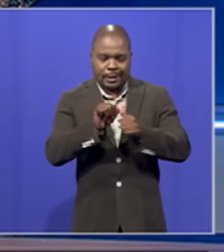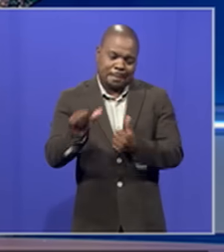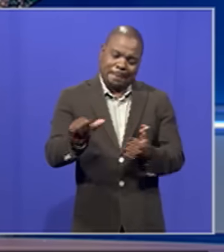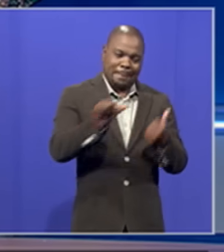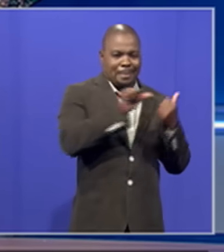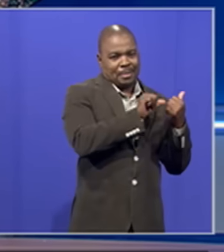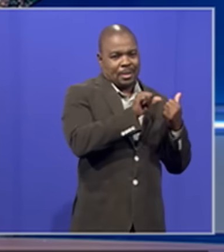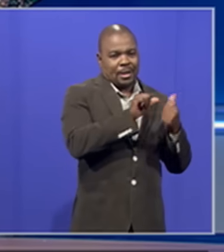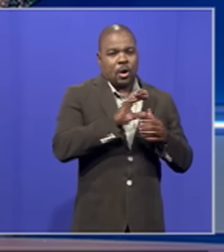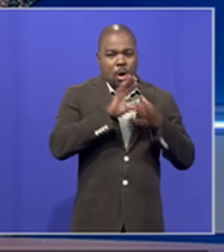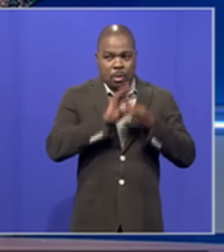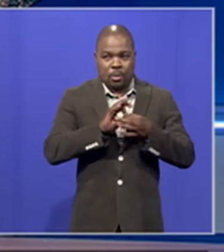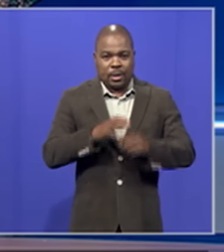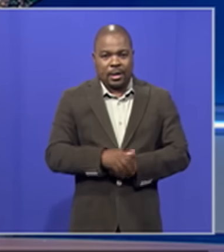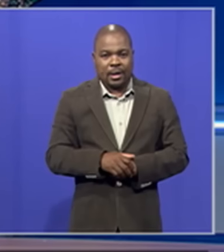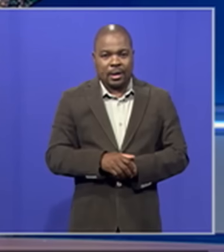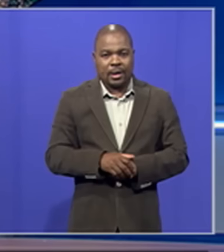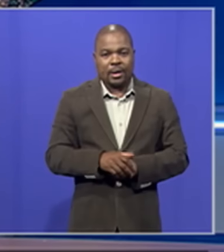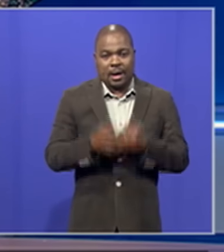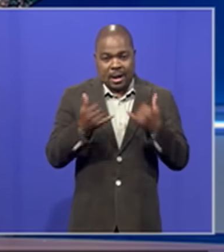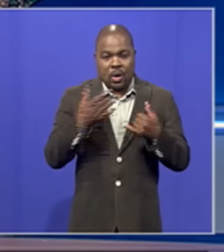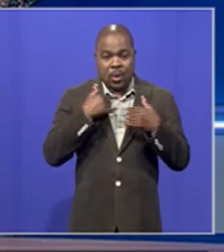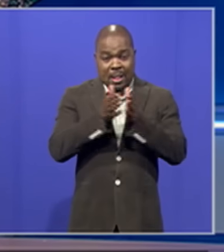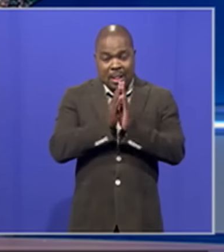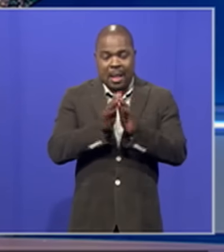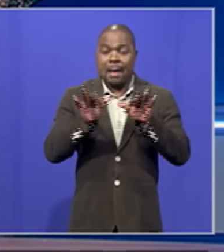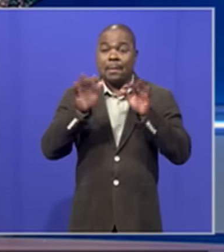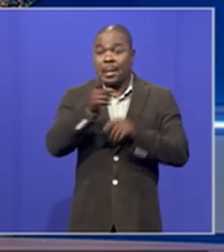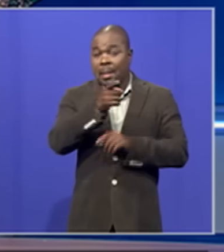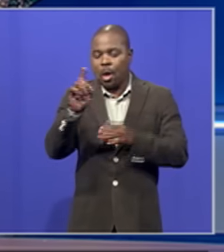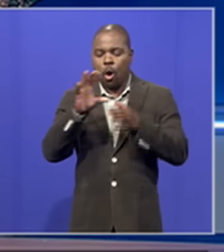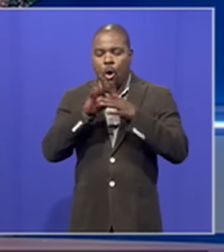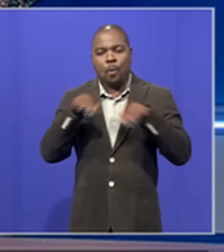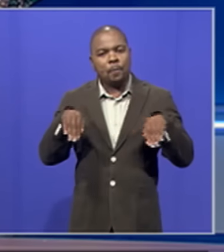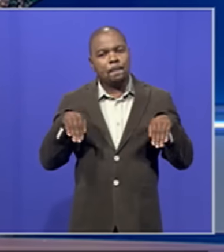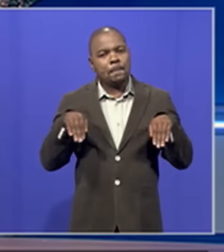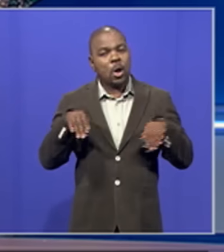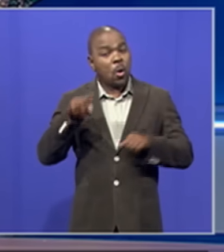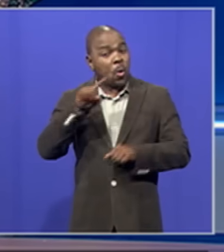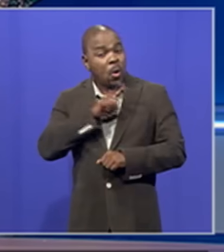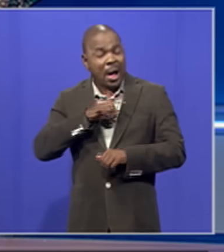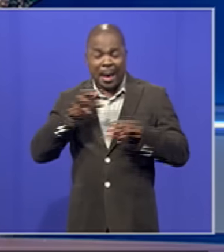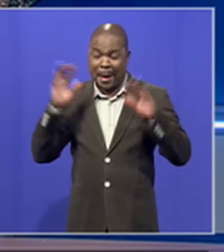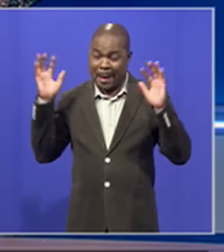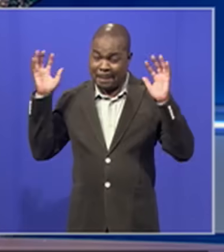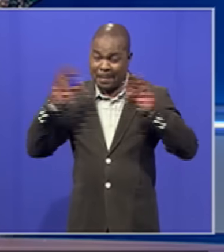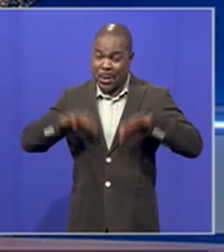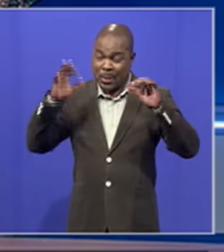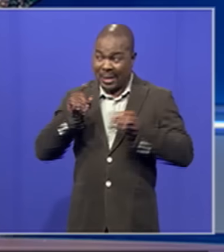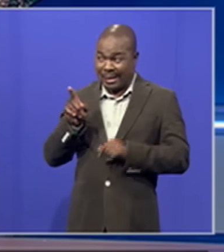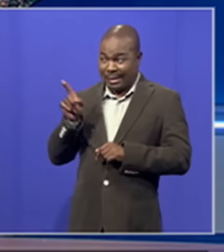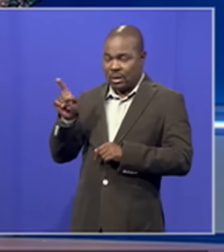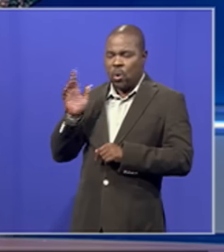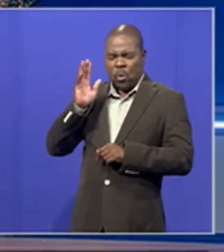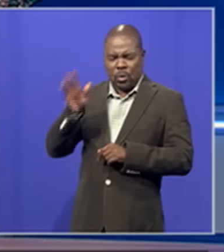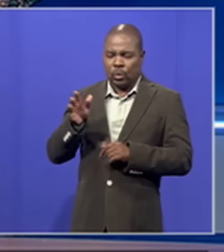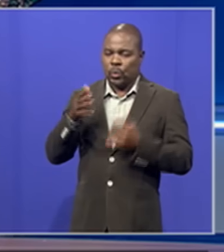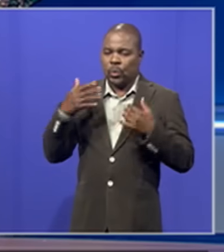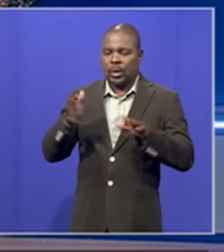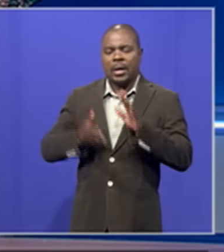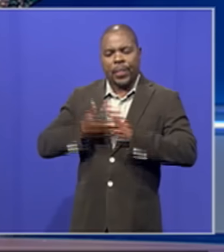gae ka mokgwa re gopelang ka gona ke gore batho ba dule ka gae ka gore pula e re lebeletse gore e tlo fitlha go